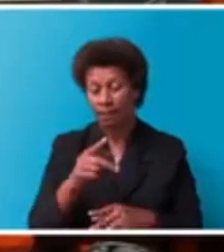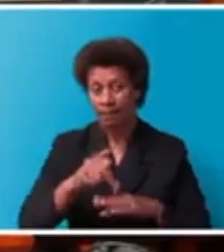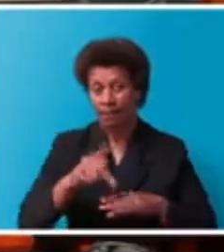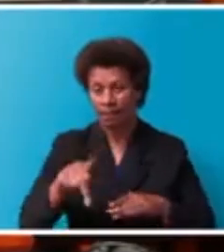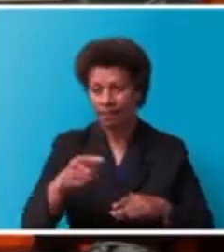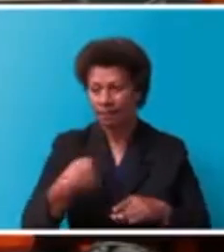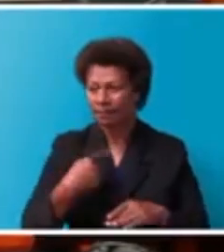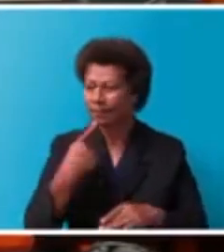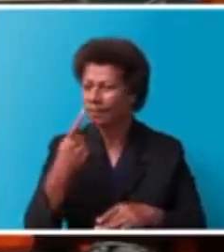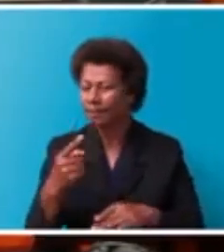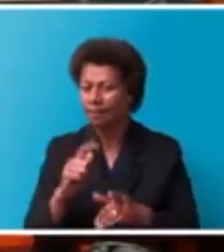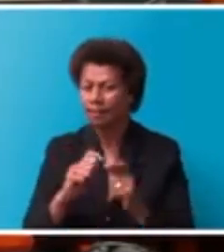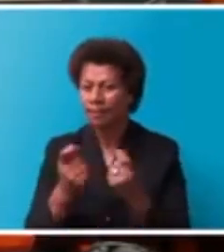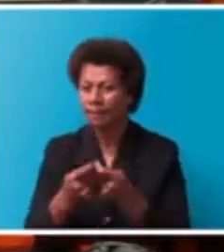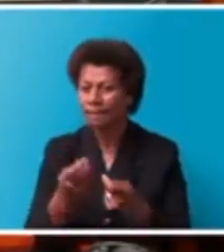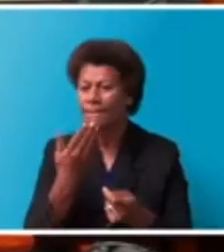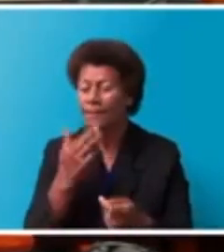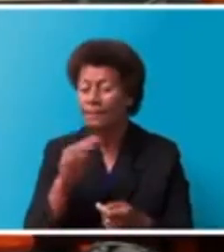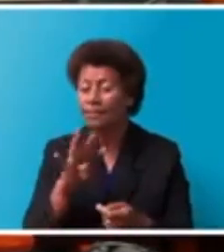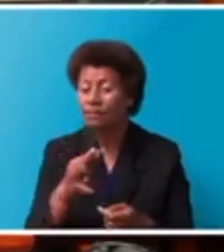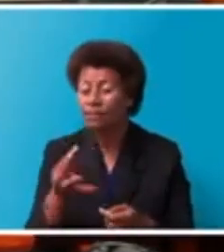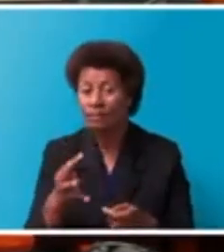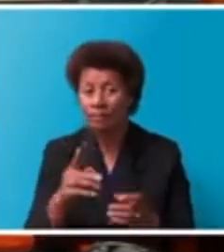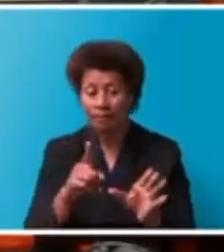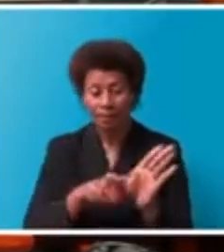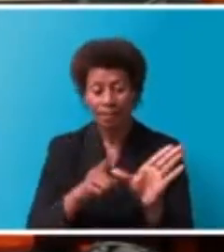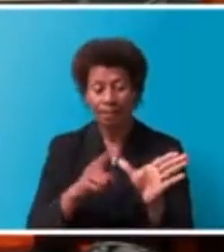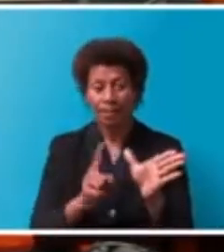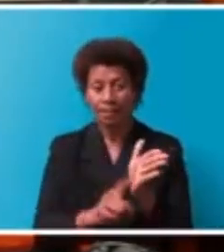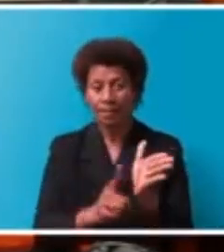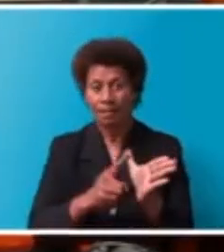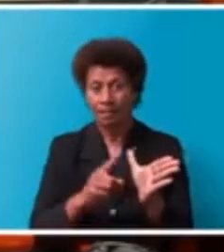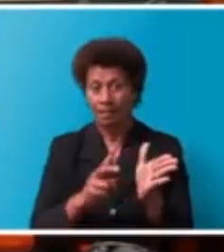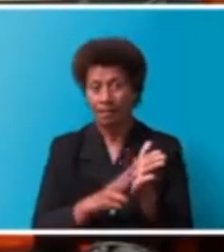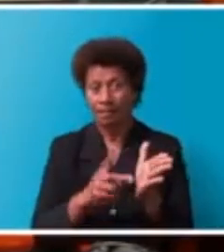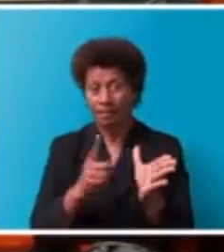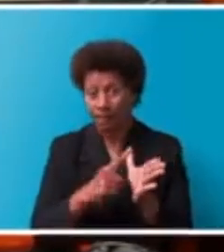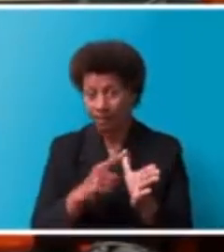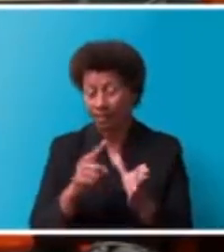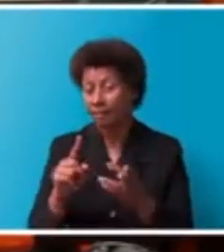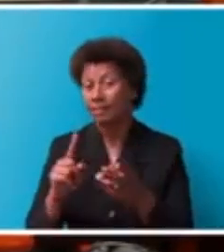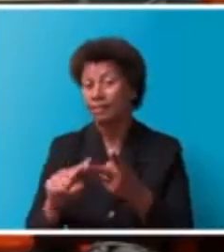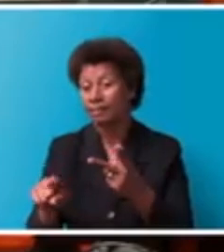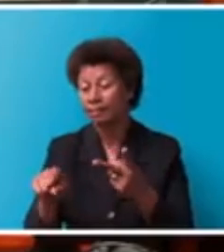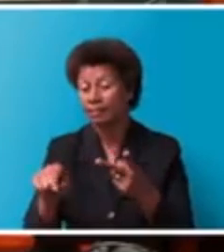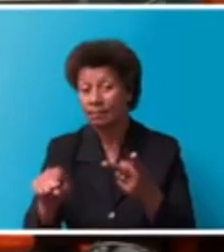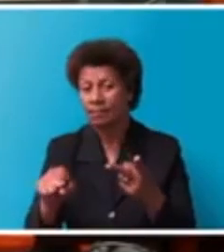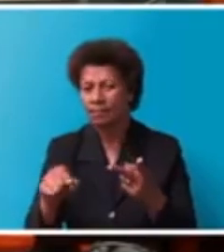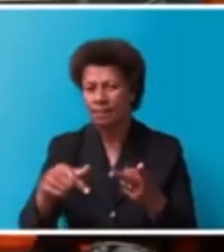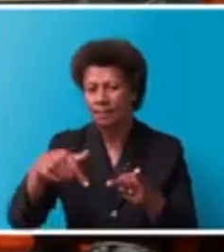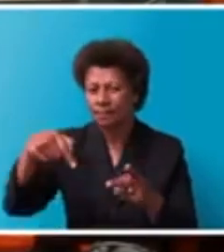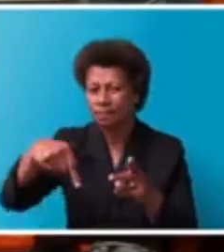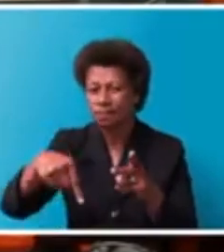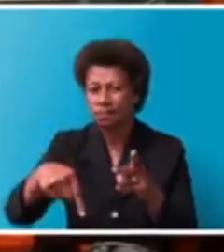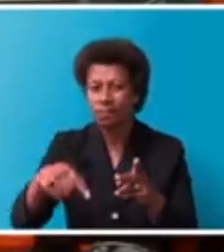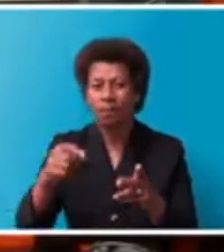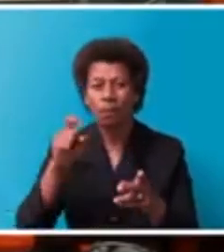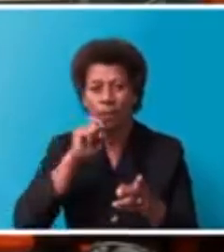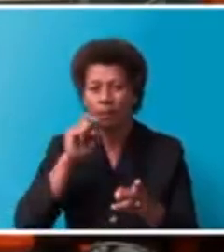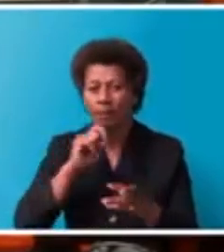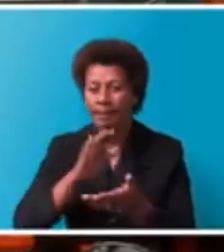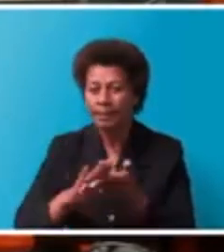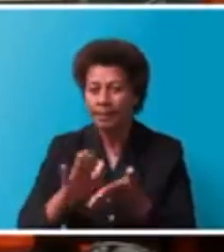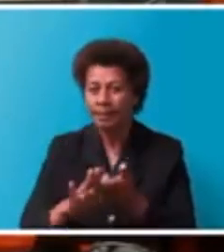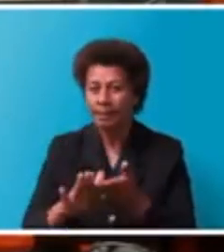team to visit Yalawa and Walilawa number 2 to ensure that their request for a borehole and clean drinking water